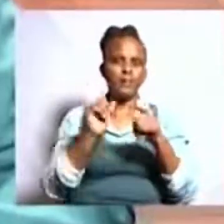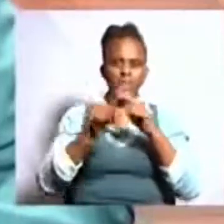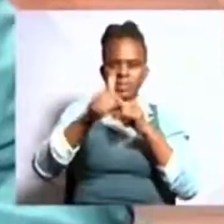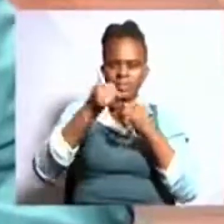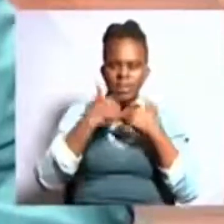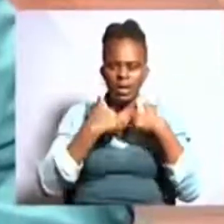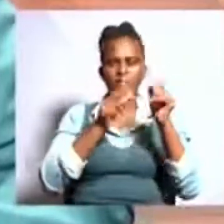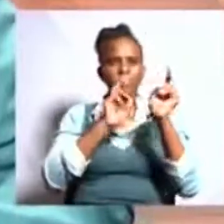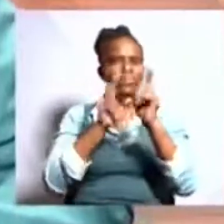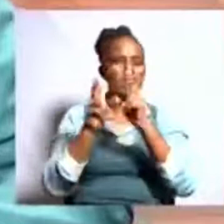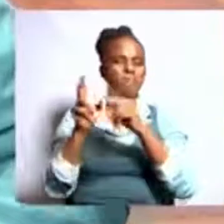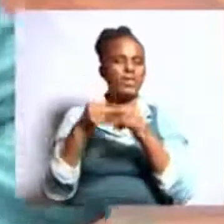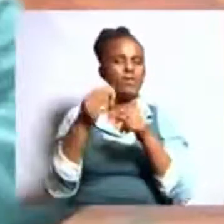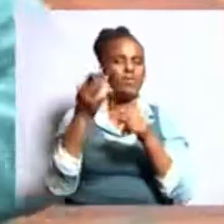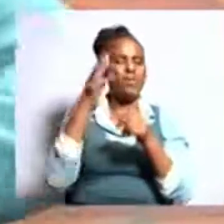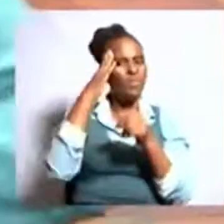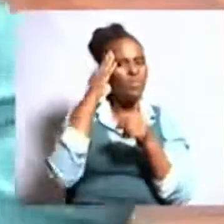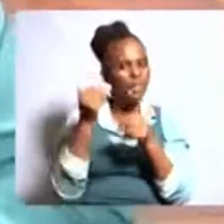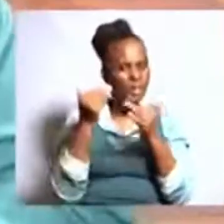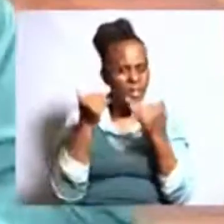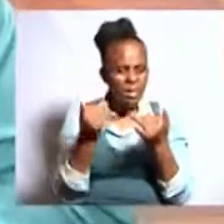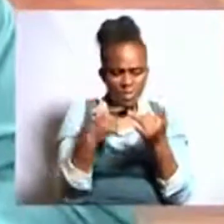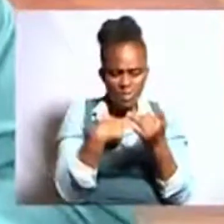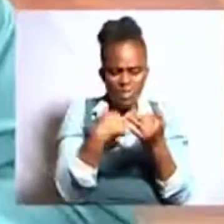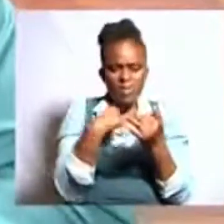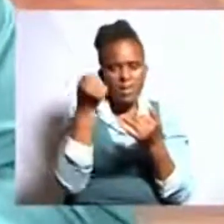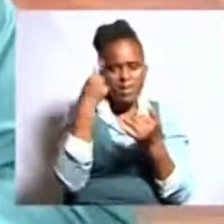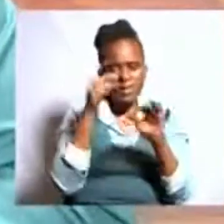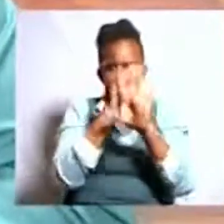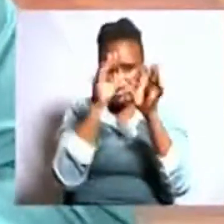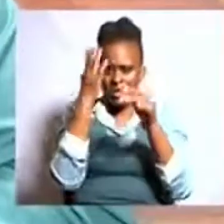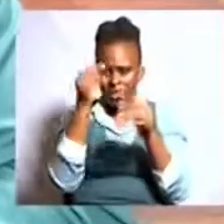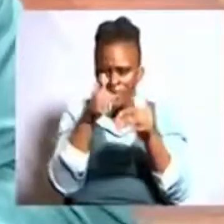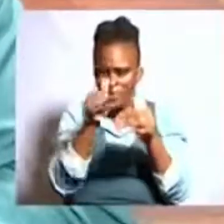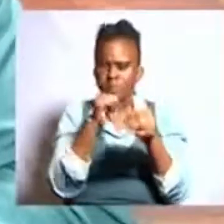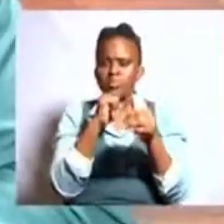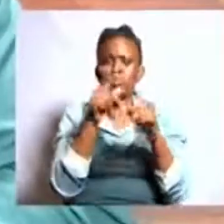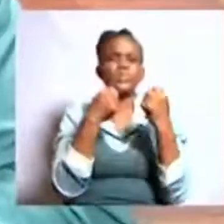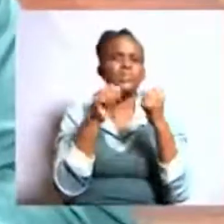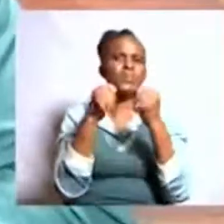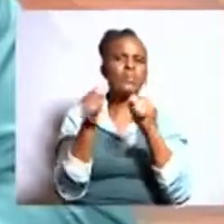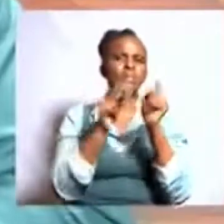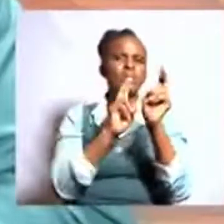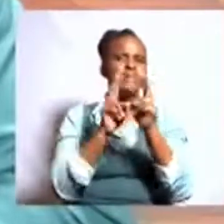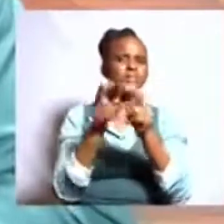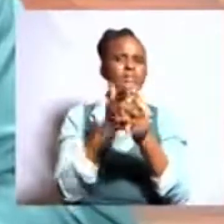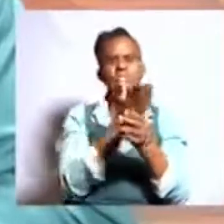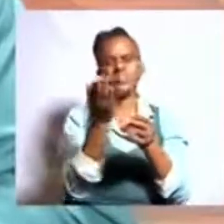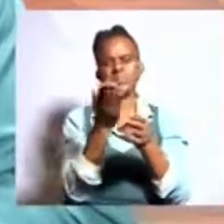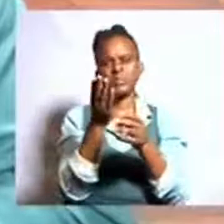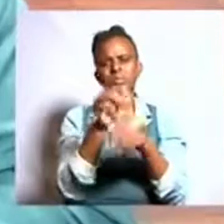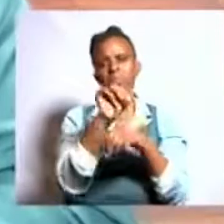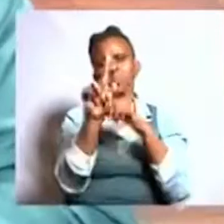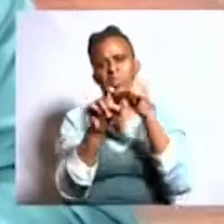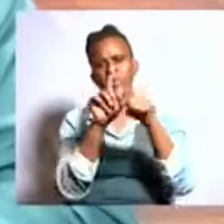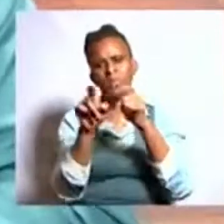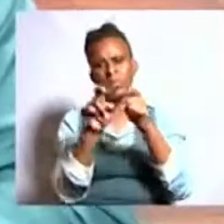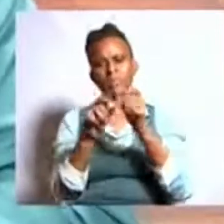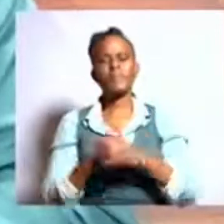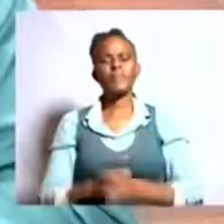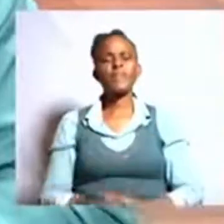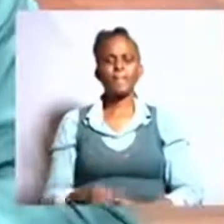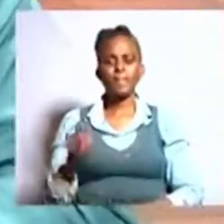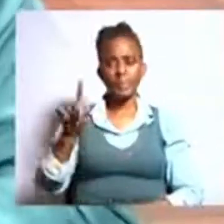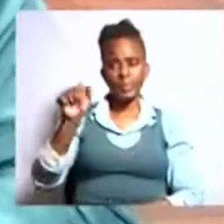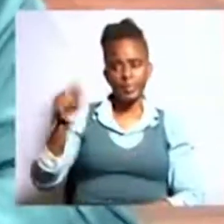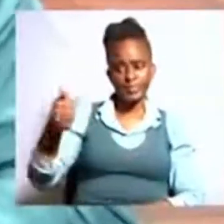good answers. So that's the reason more I wanted to understand why they did not attempt to respond to this first query. PS, take up the